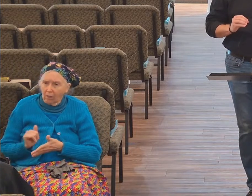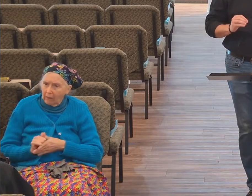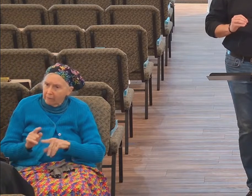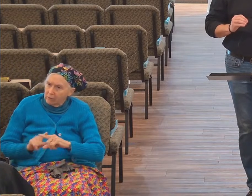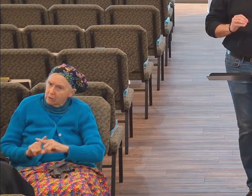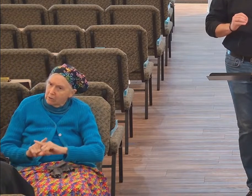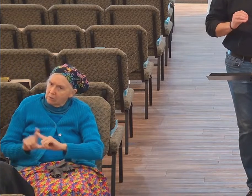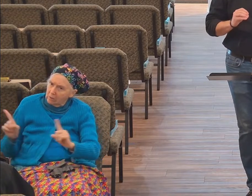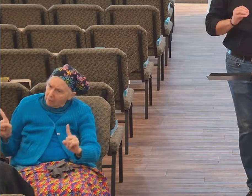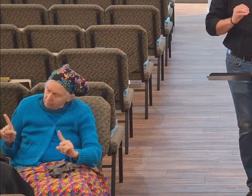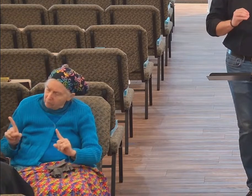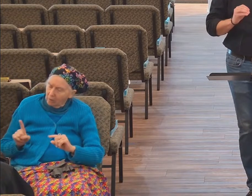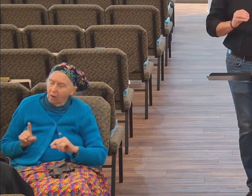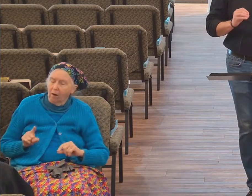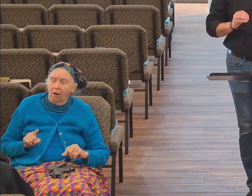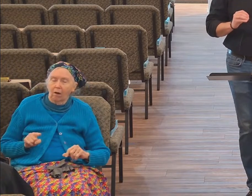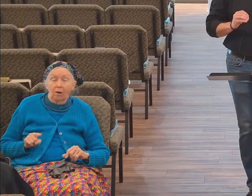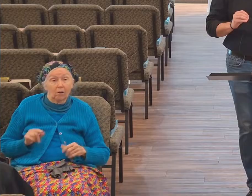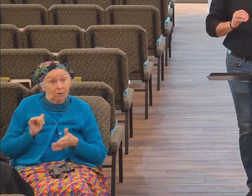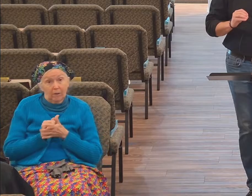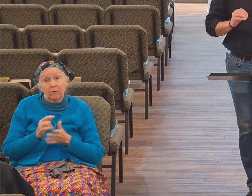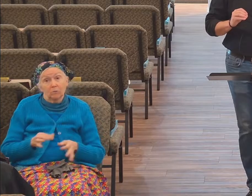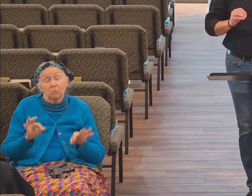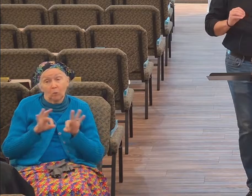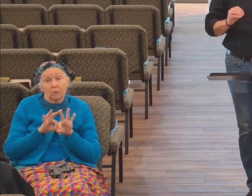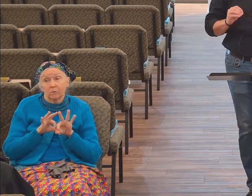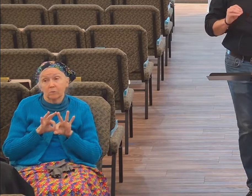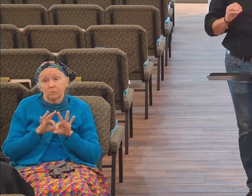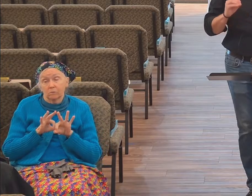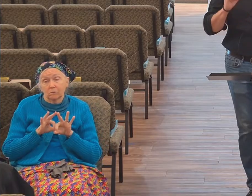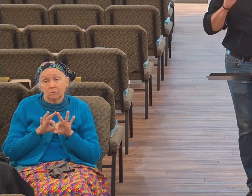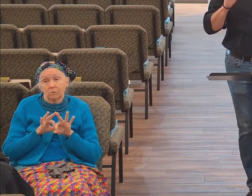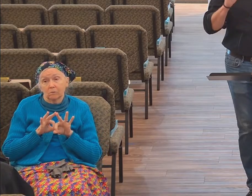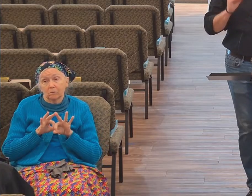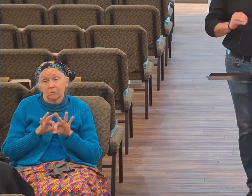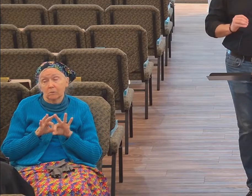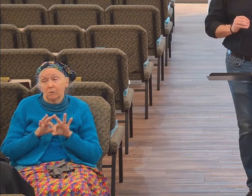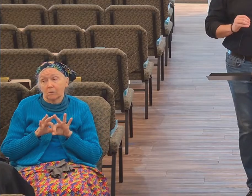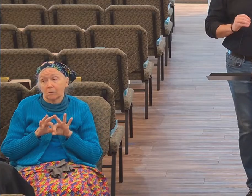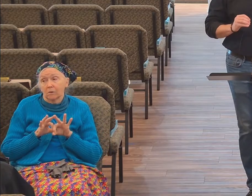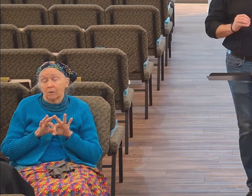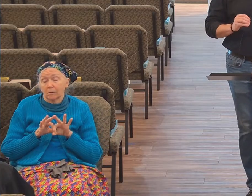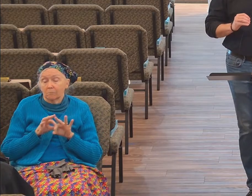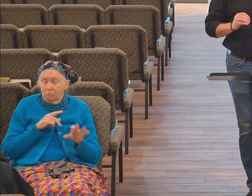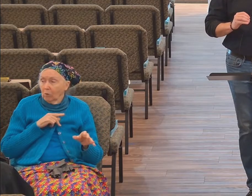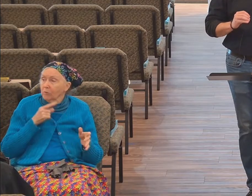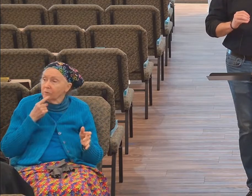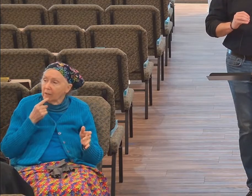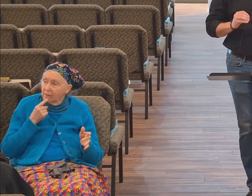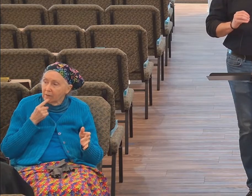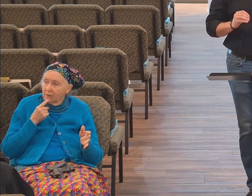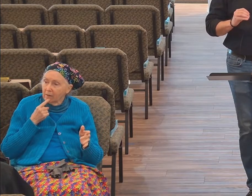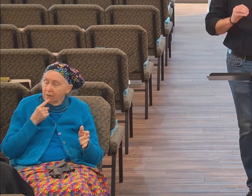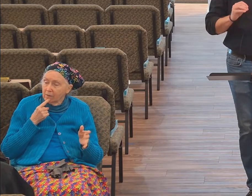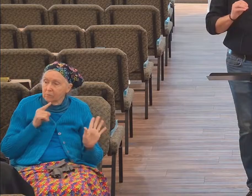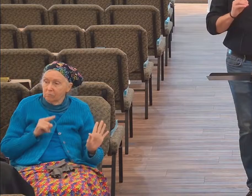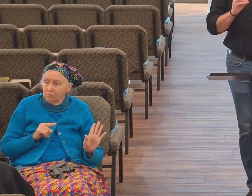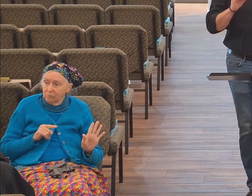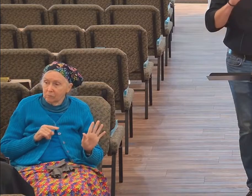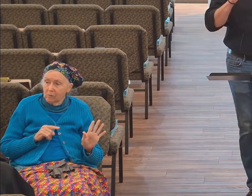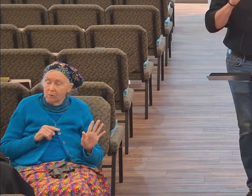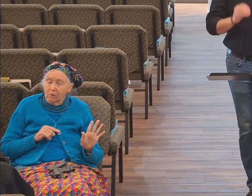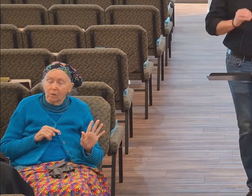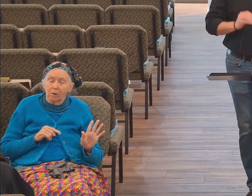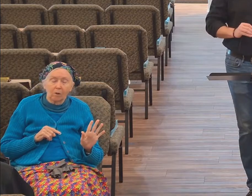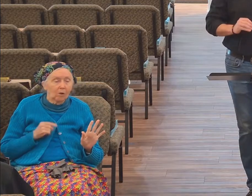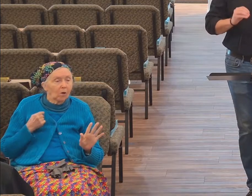this, okay? And that's important, okay? So he says, essentially, listen,